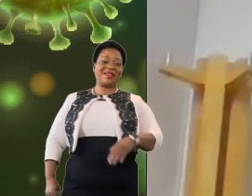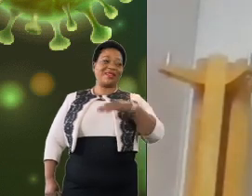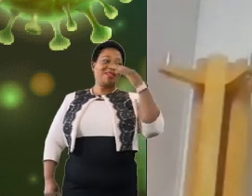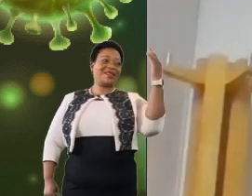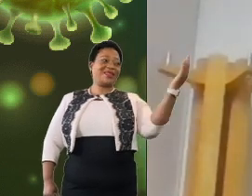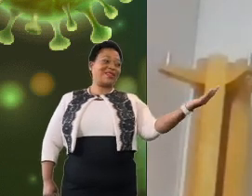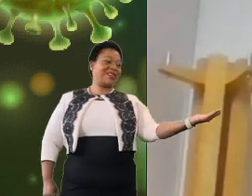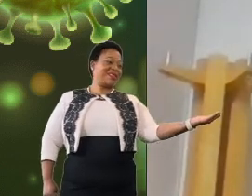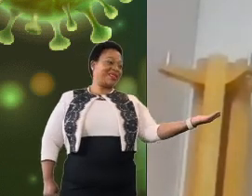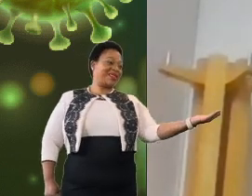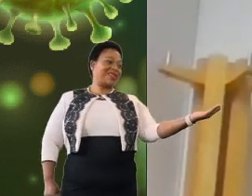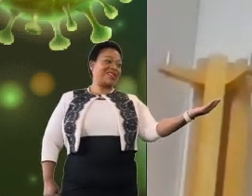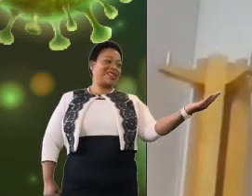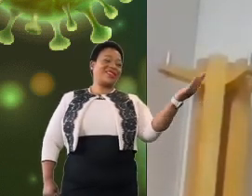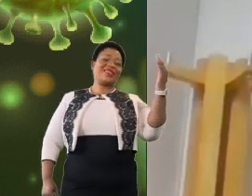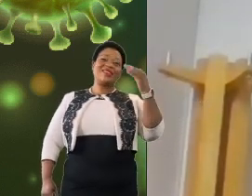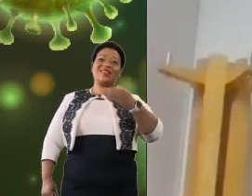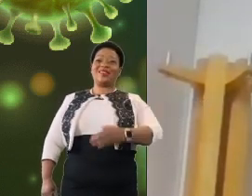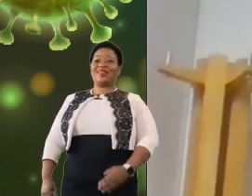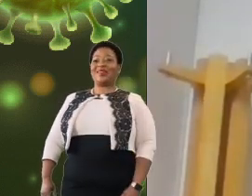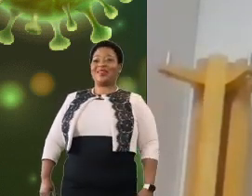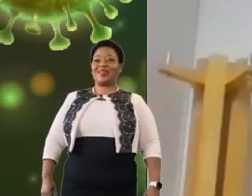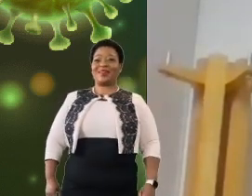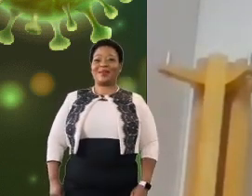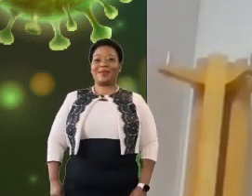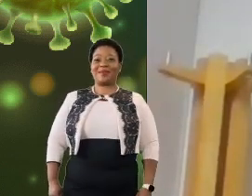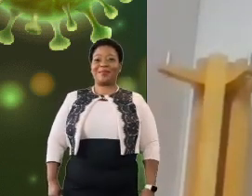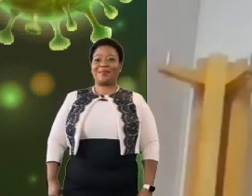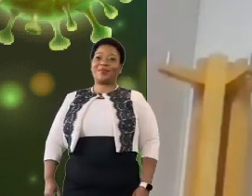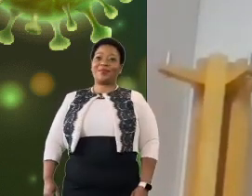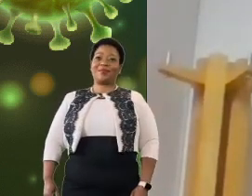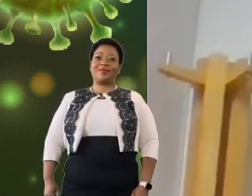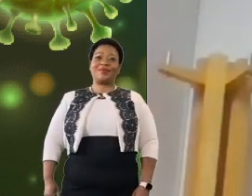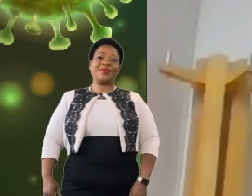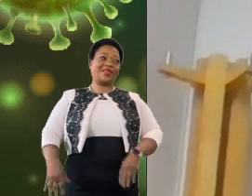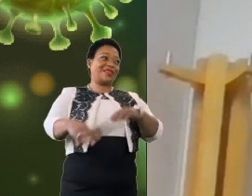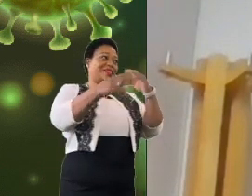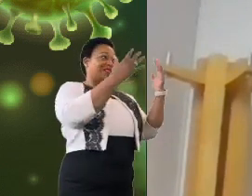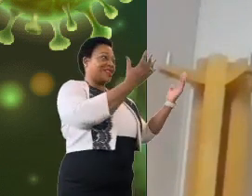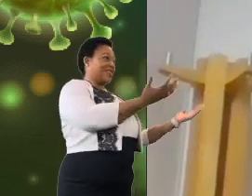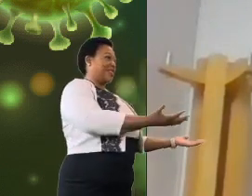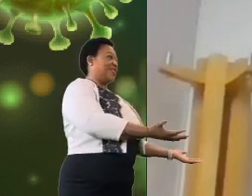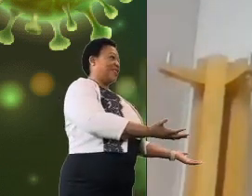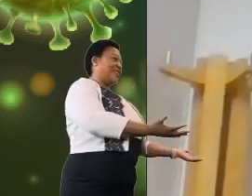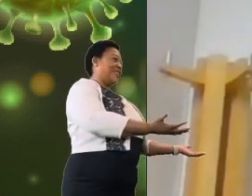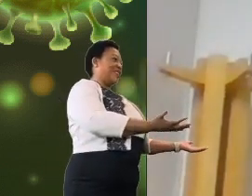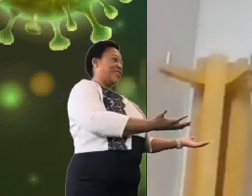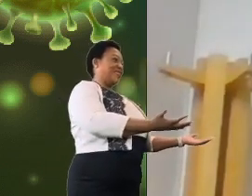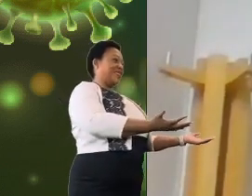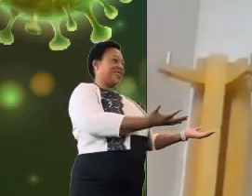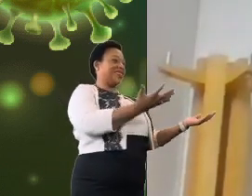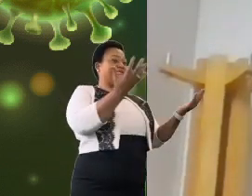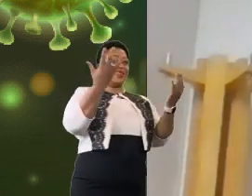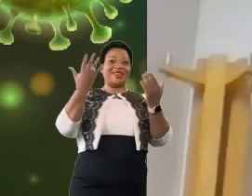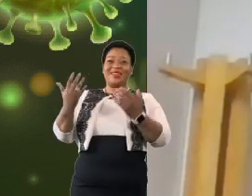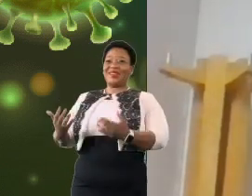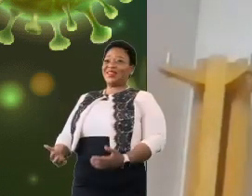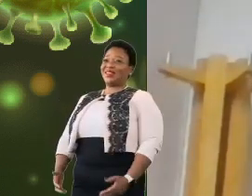on our IT solutions. So for now, I would say my comments are around on those for now. Thank